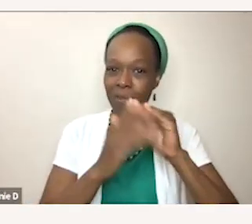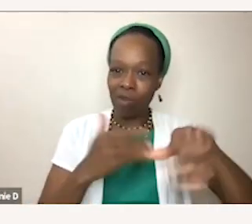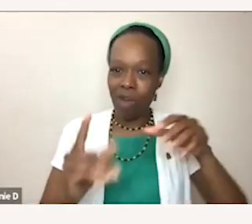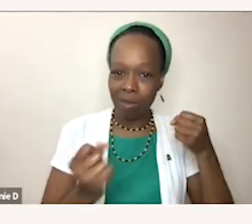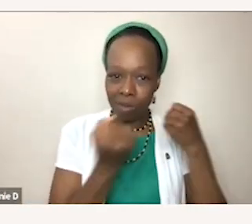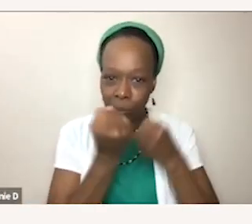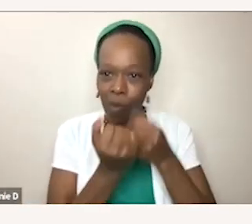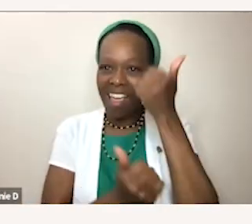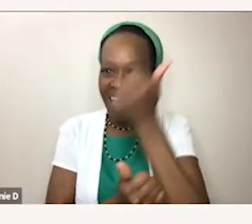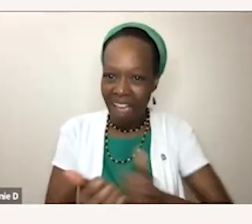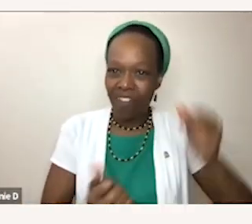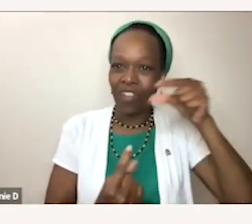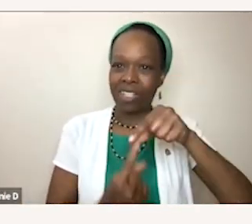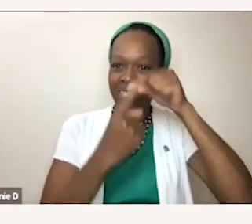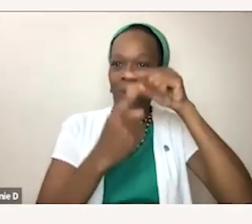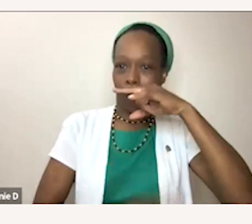single child.